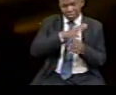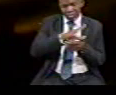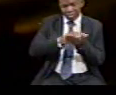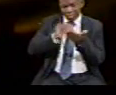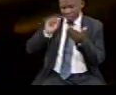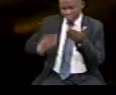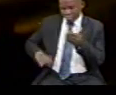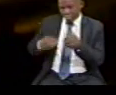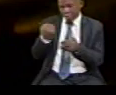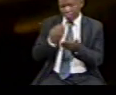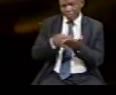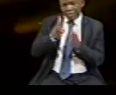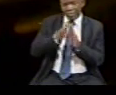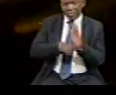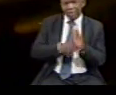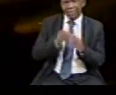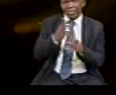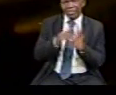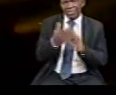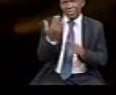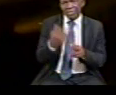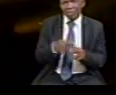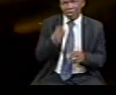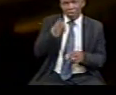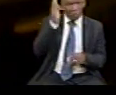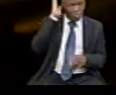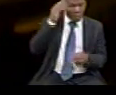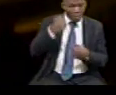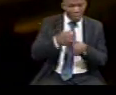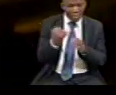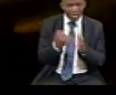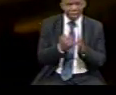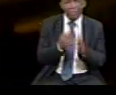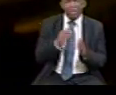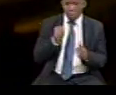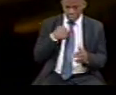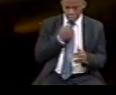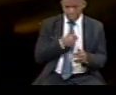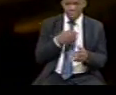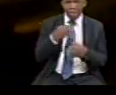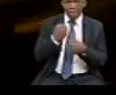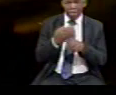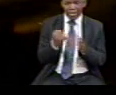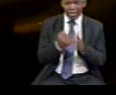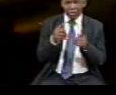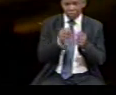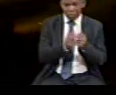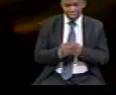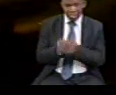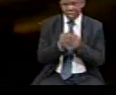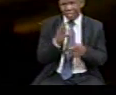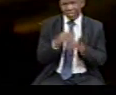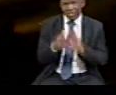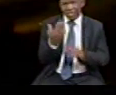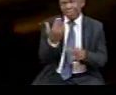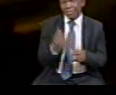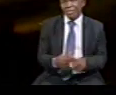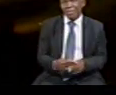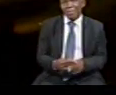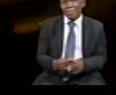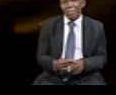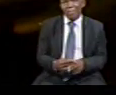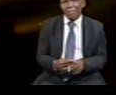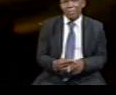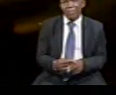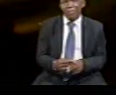of holiness. You will make it. I say you will make it. We will make it together in Jesus' name. We must constantly be thinking of